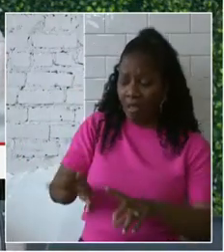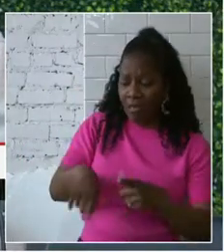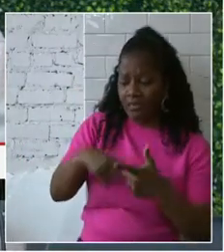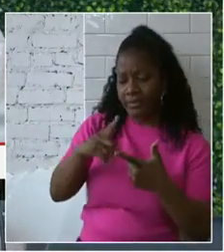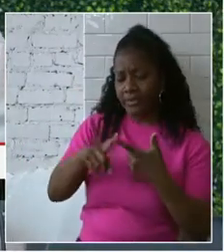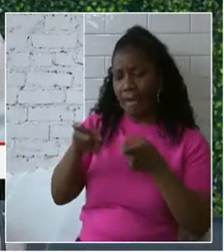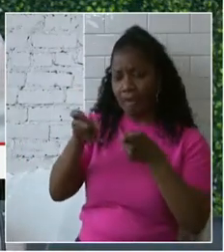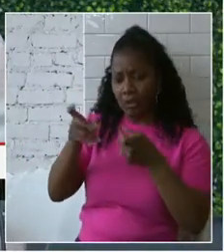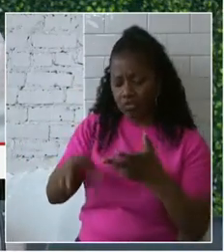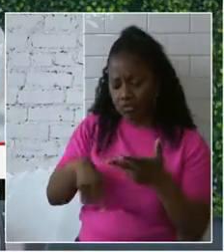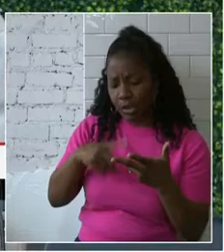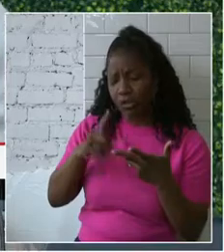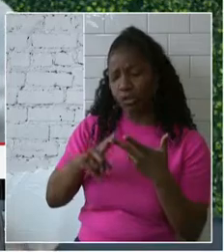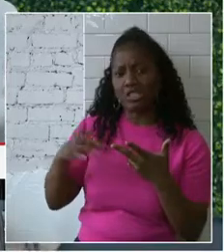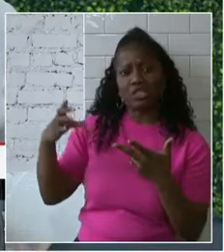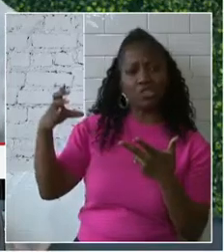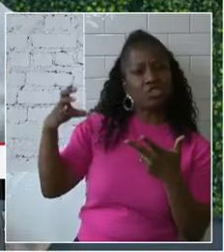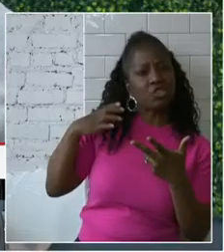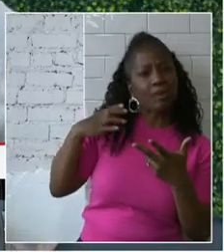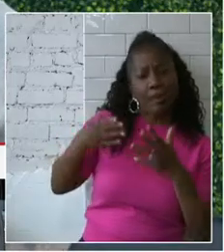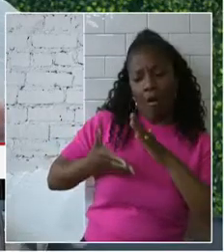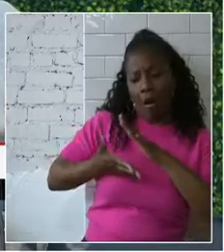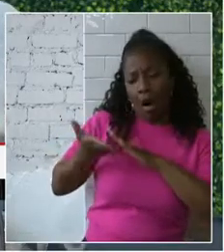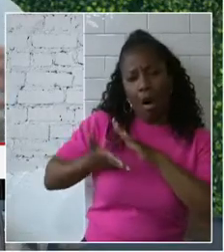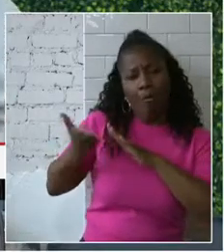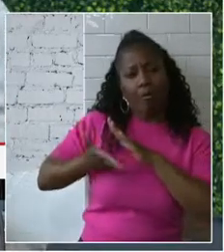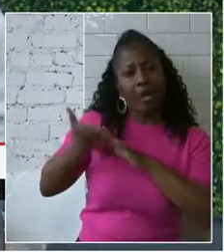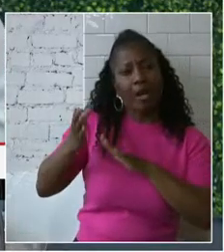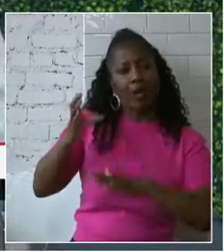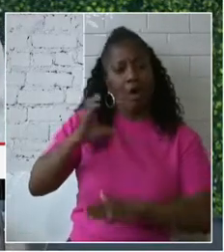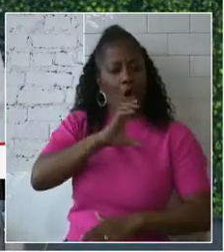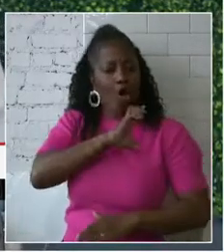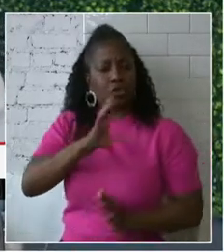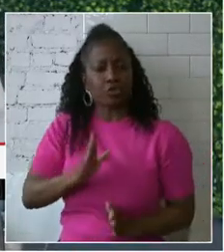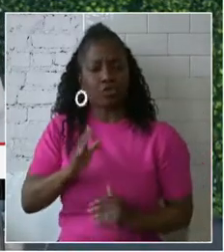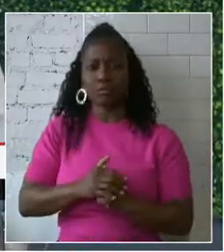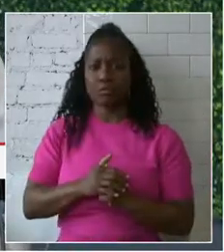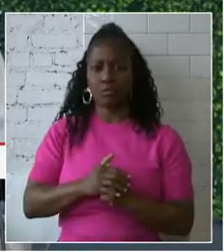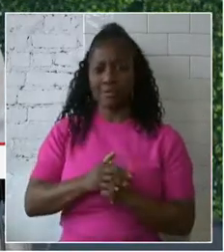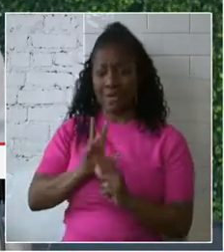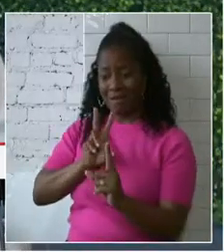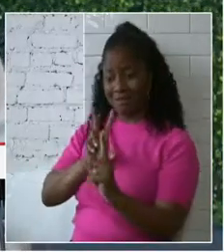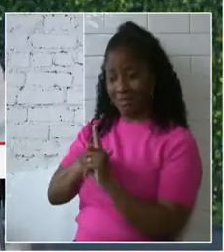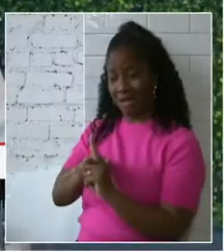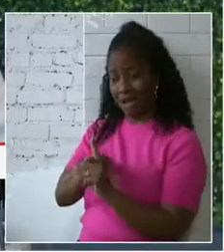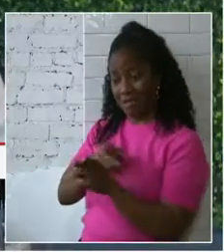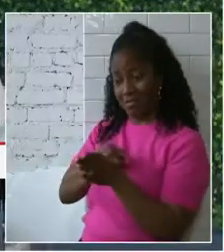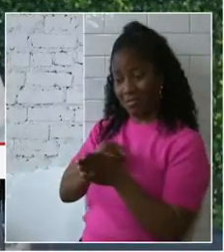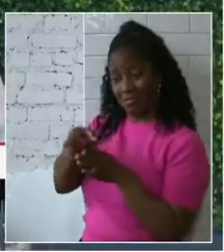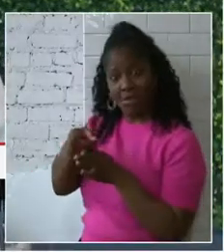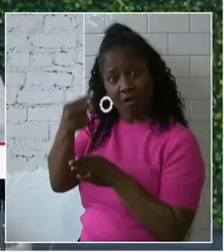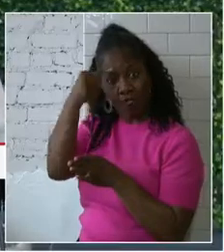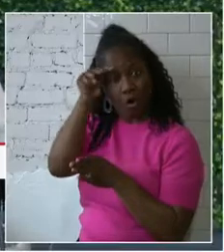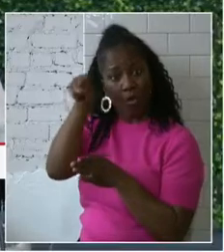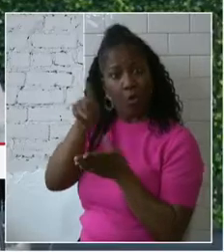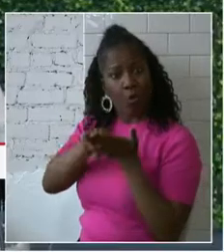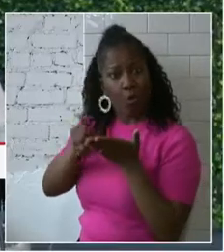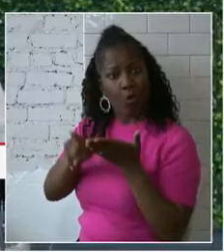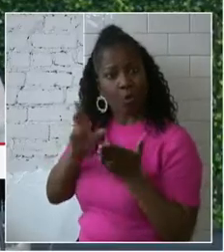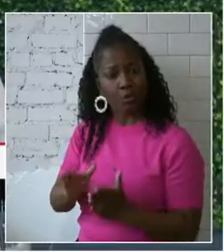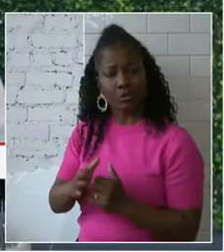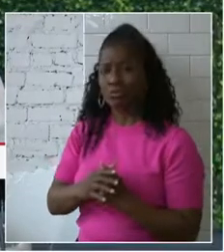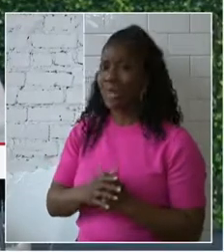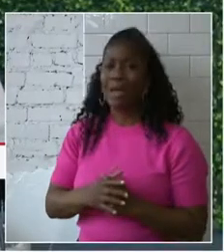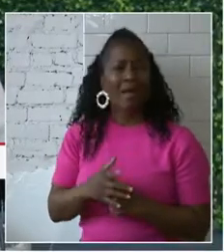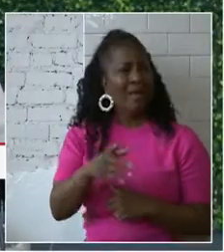administrators, chief operating officer that is just assigned to the auditors. I can't afford for